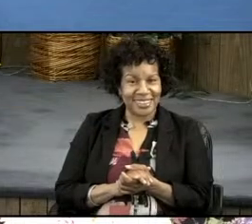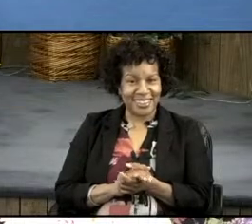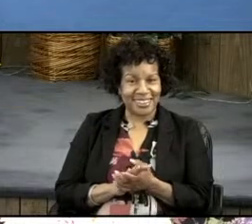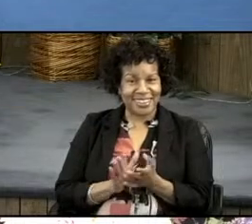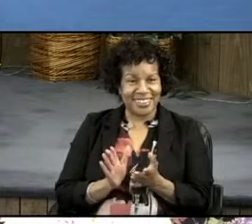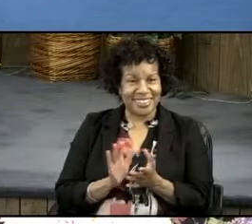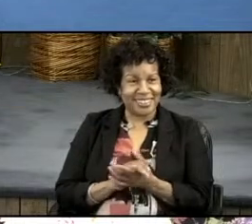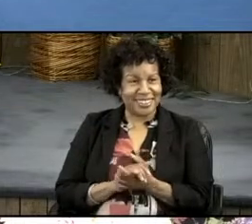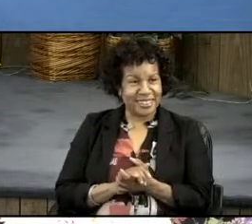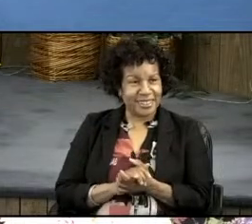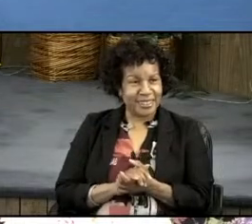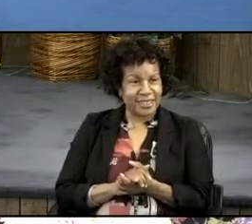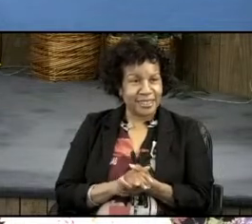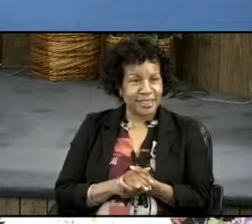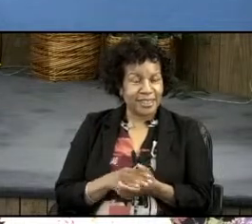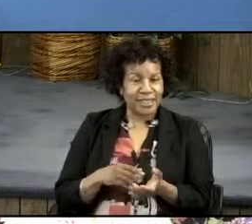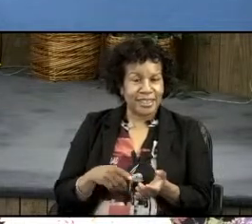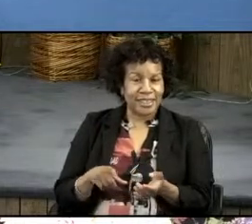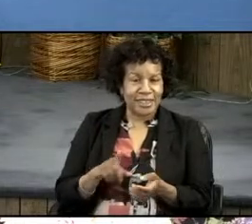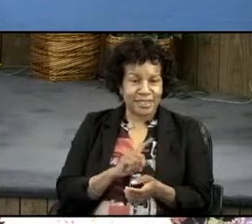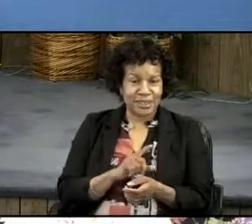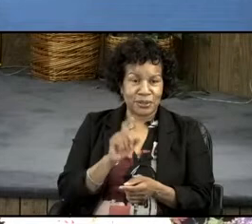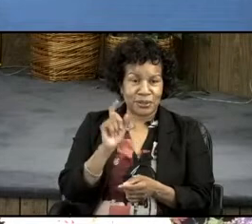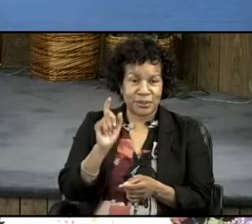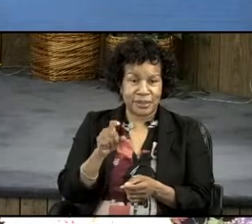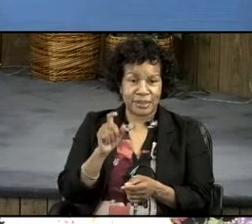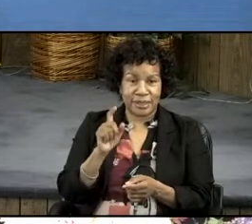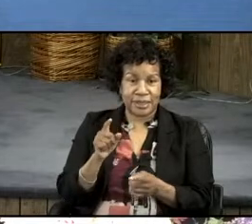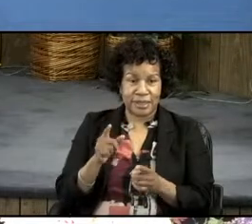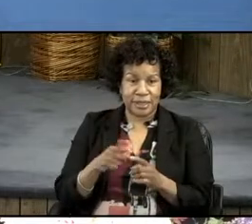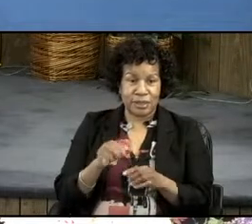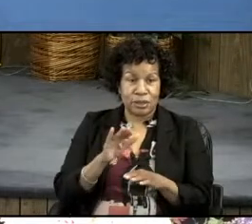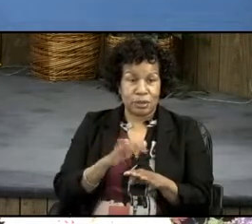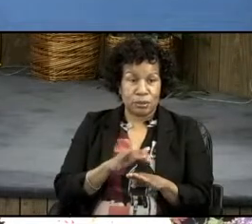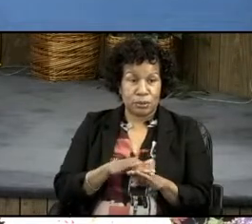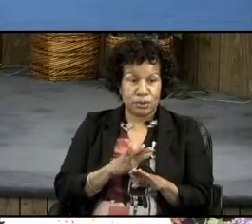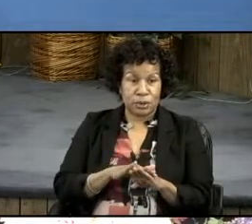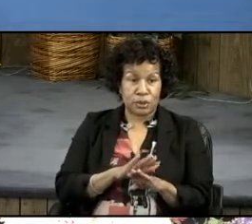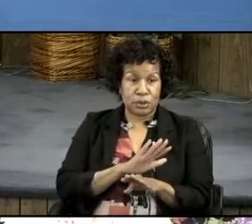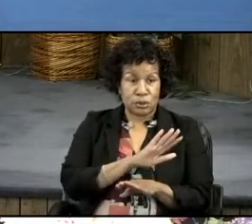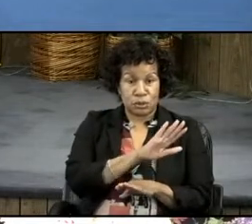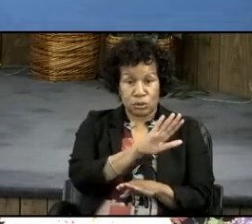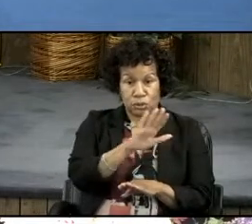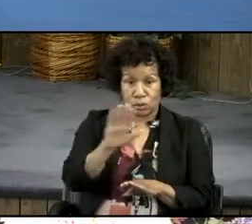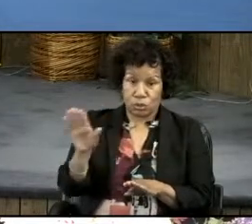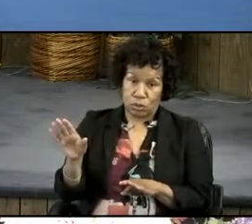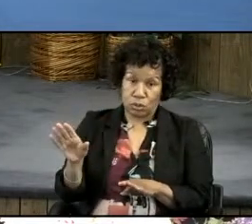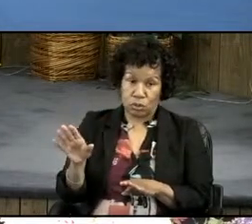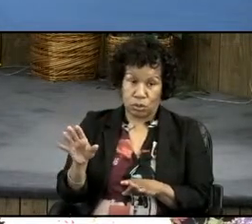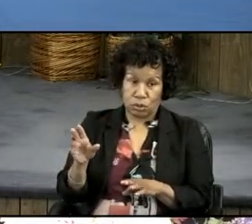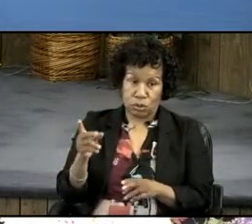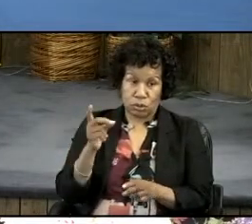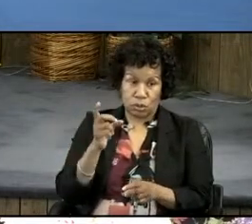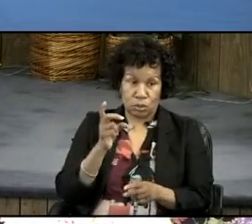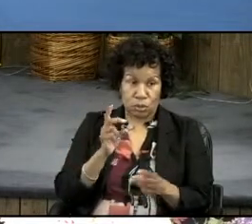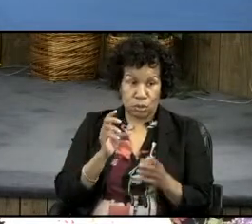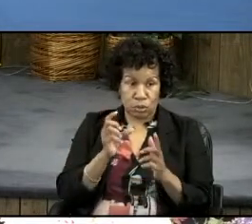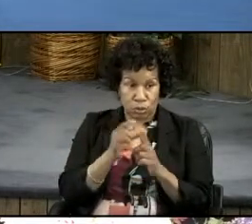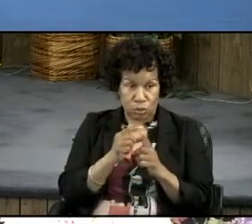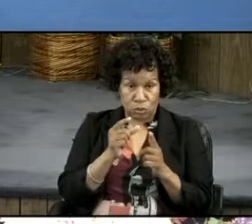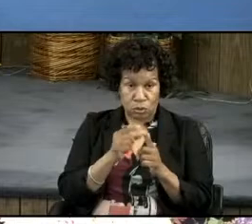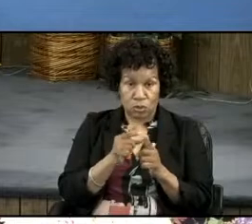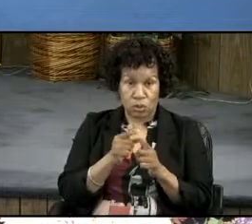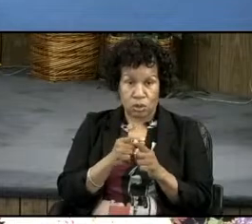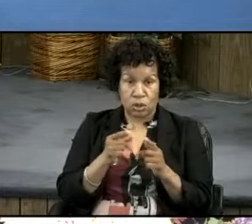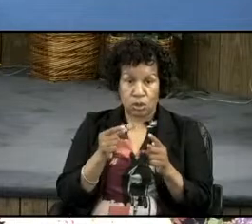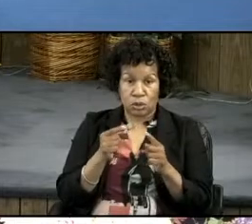put your words to the test. I know you good with words, but I want to know what you do when the going gets rough and